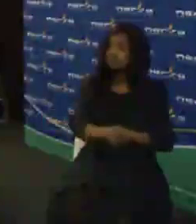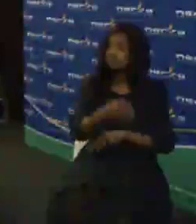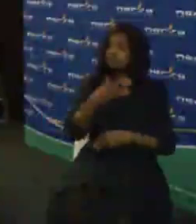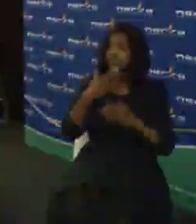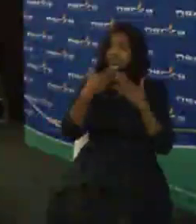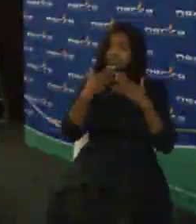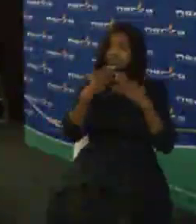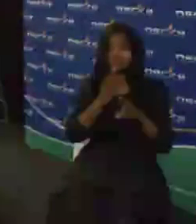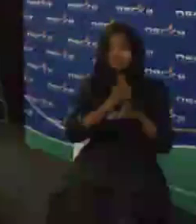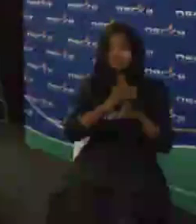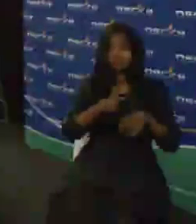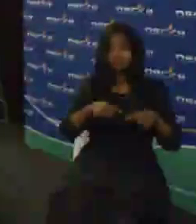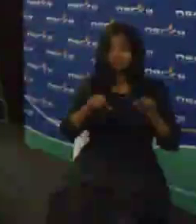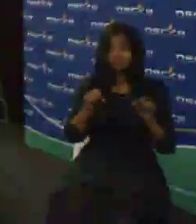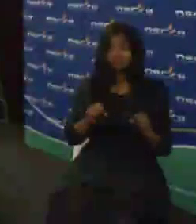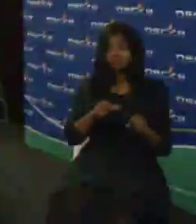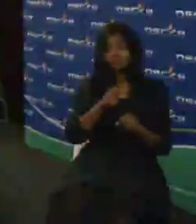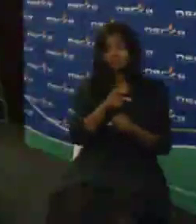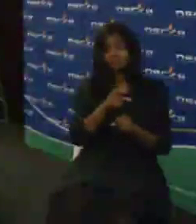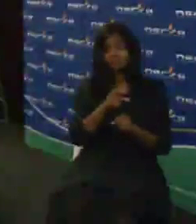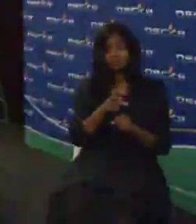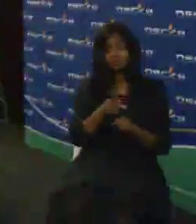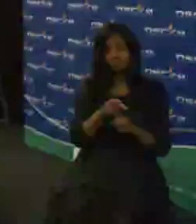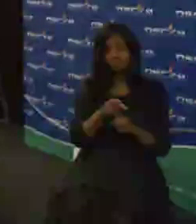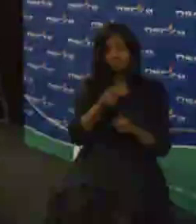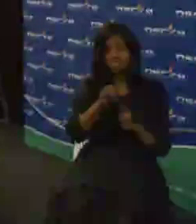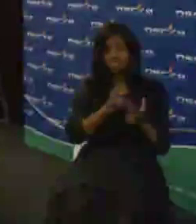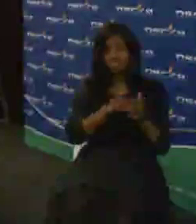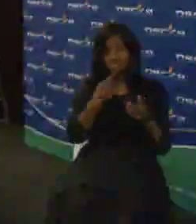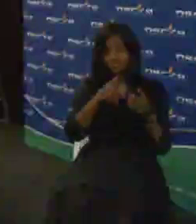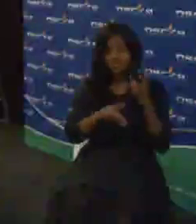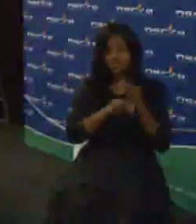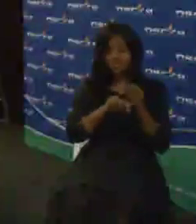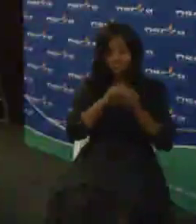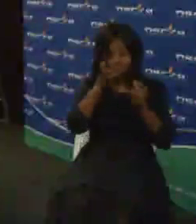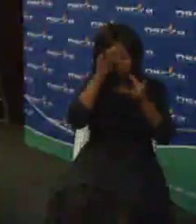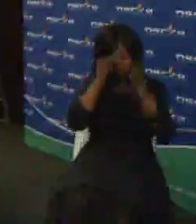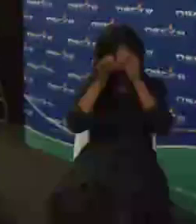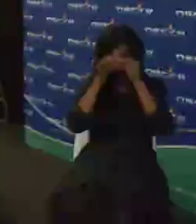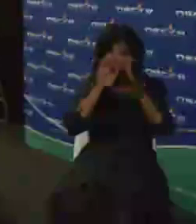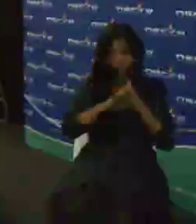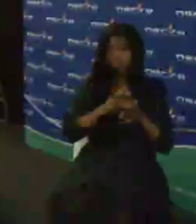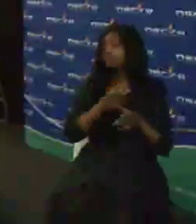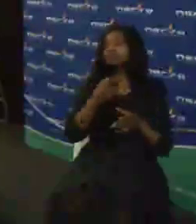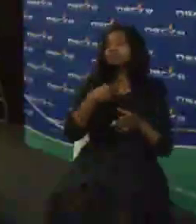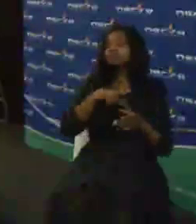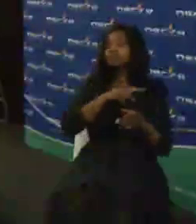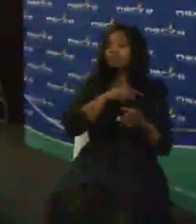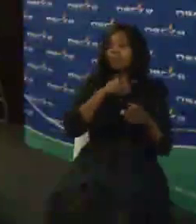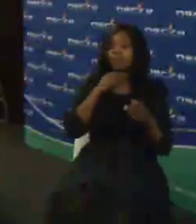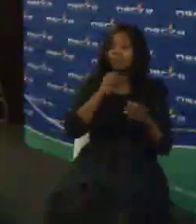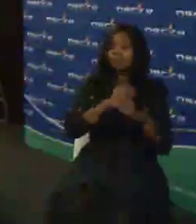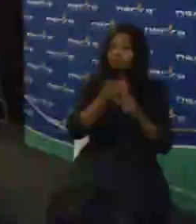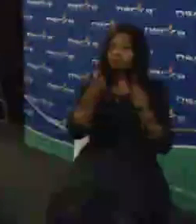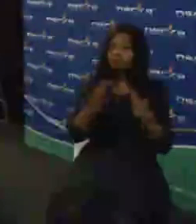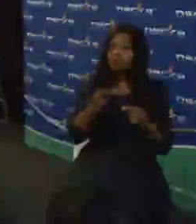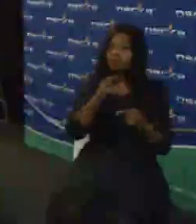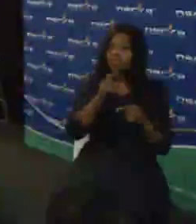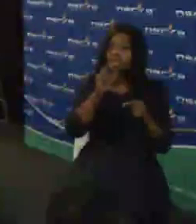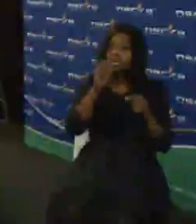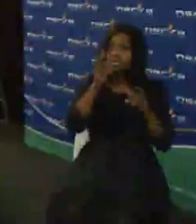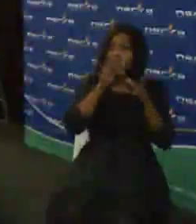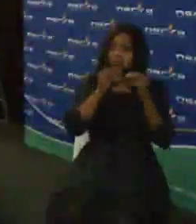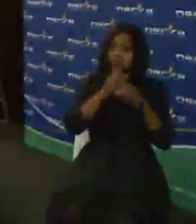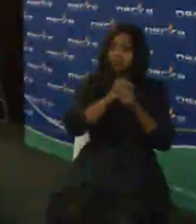Thank you, Madam Chair. This is just for additional information, because I know it's not in your application and we never quite asked you